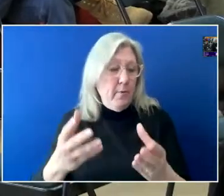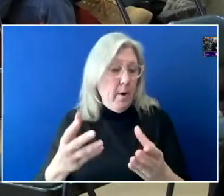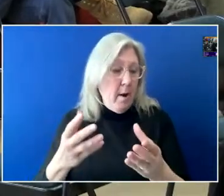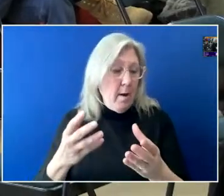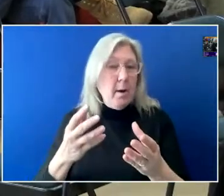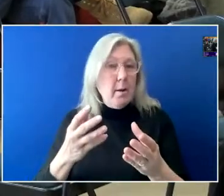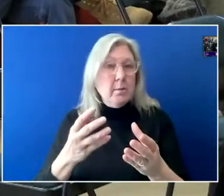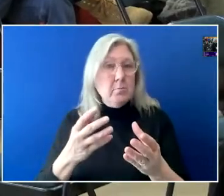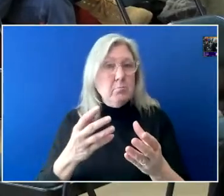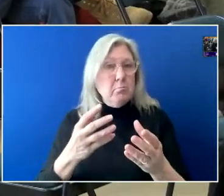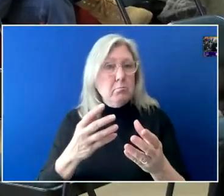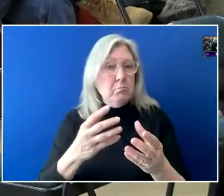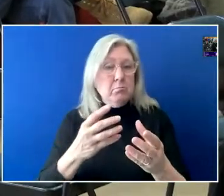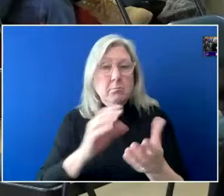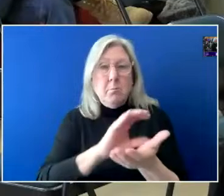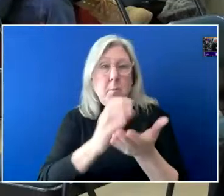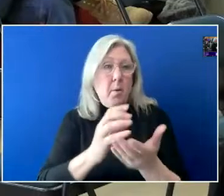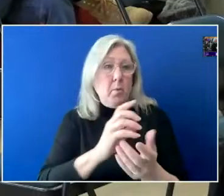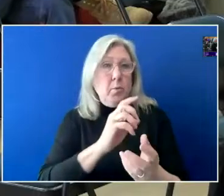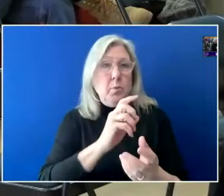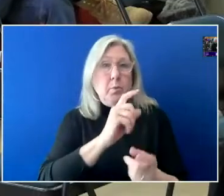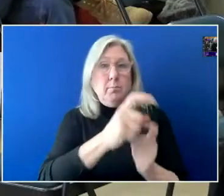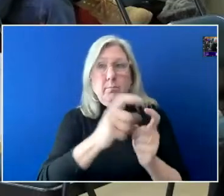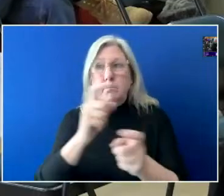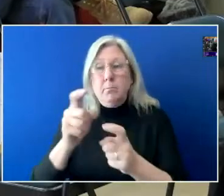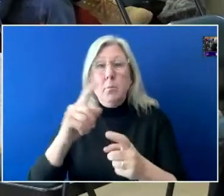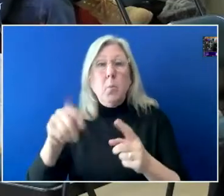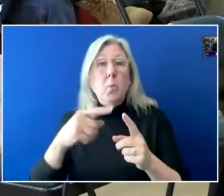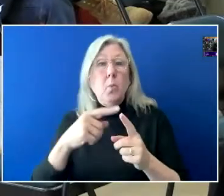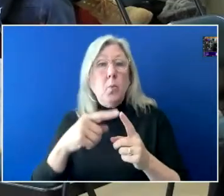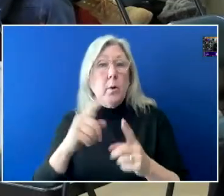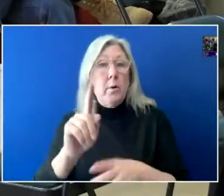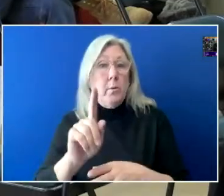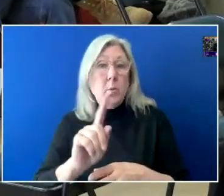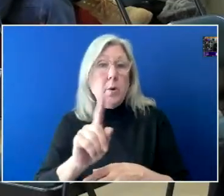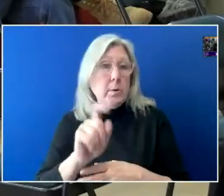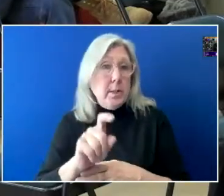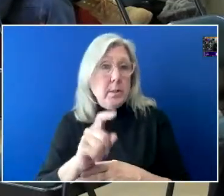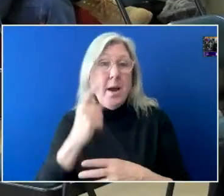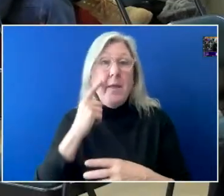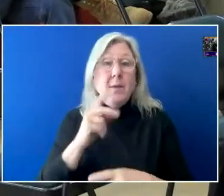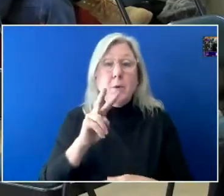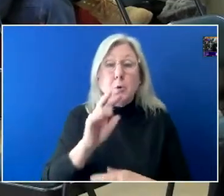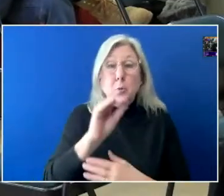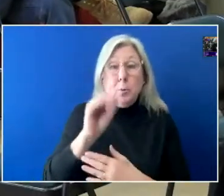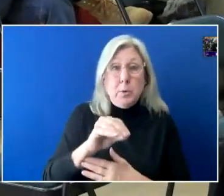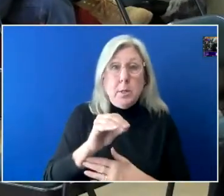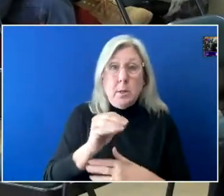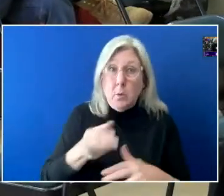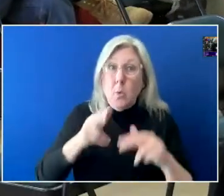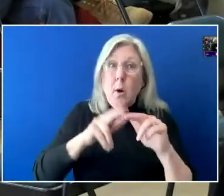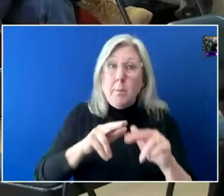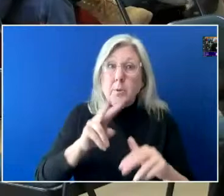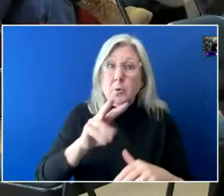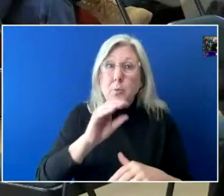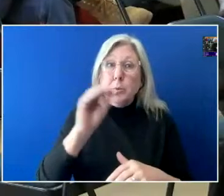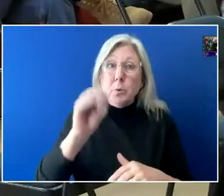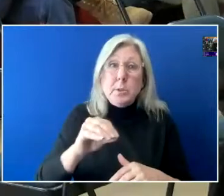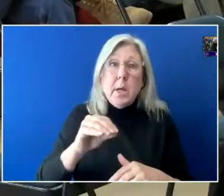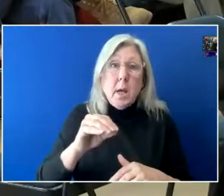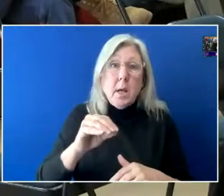it's necessary I think that the 2% that we have uh going up to 2% is is is